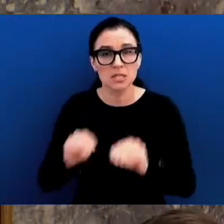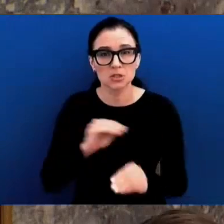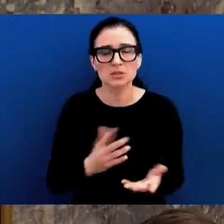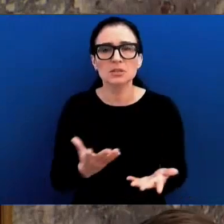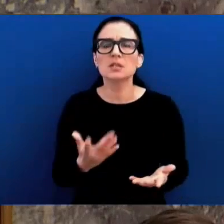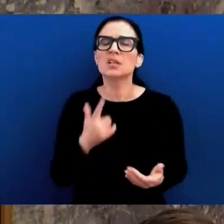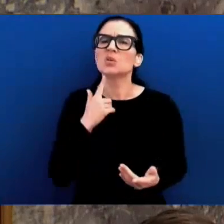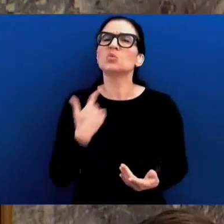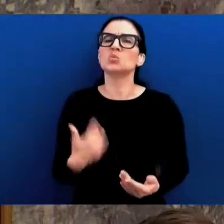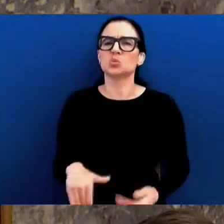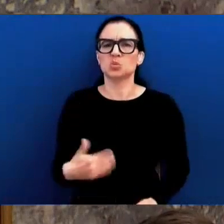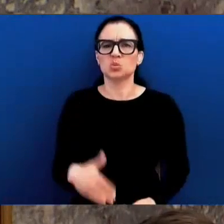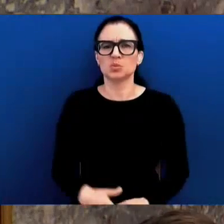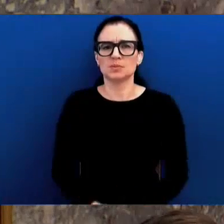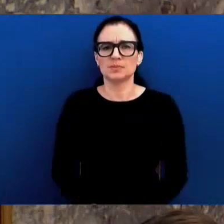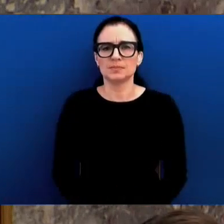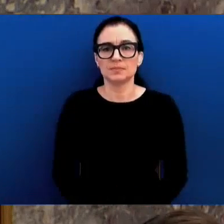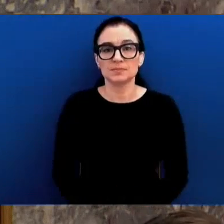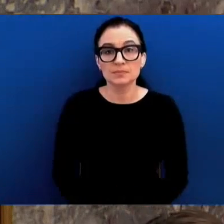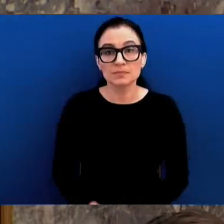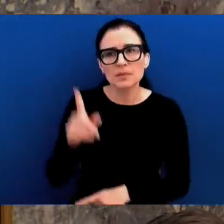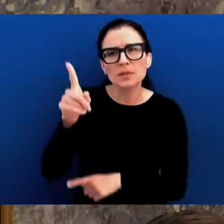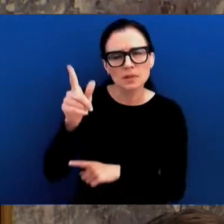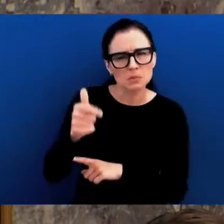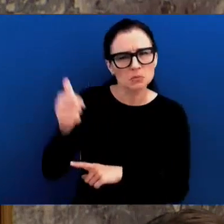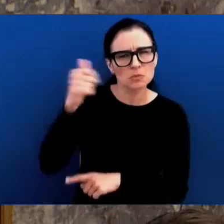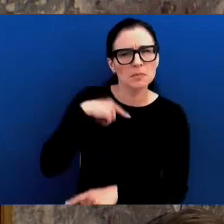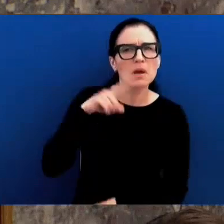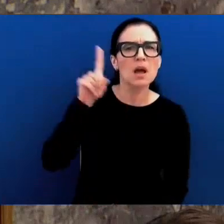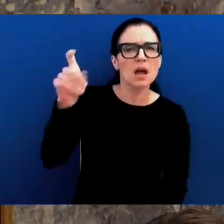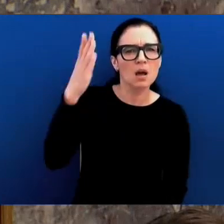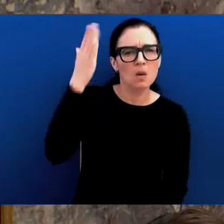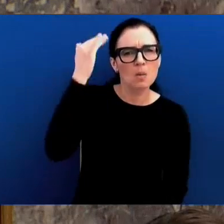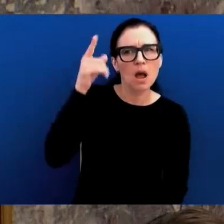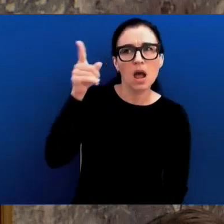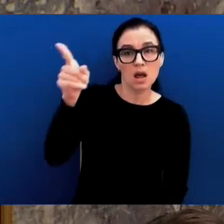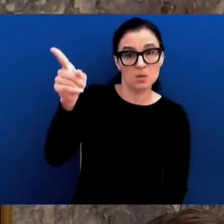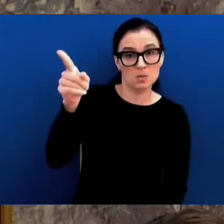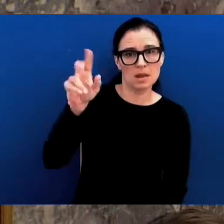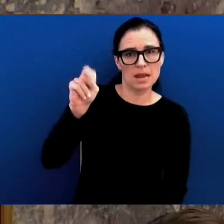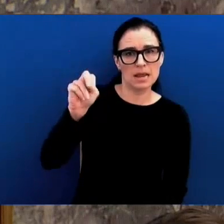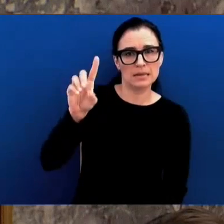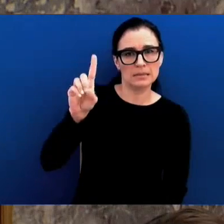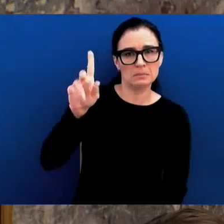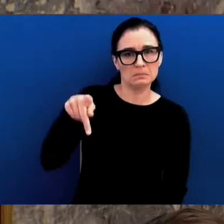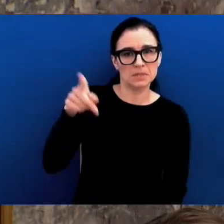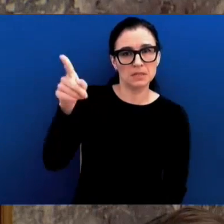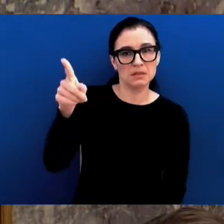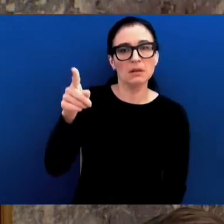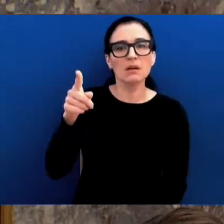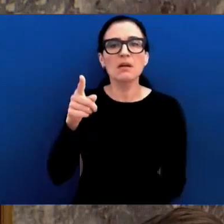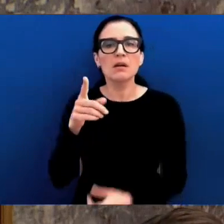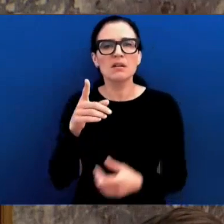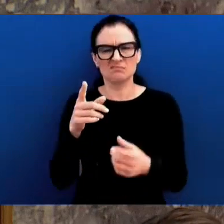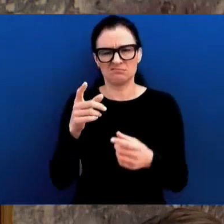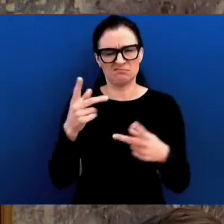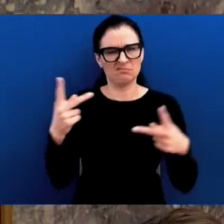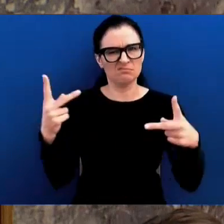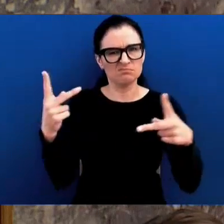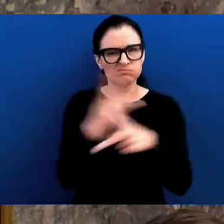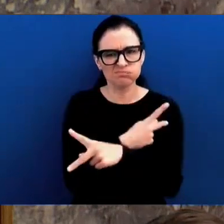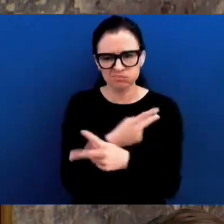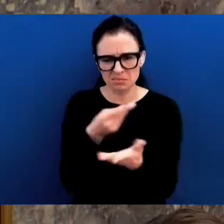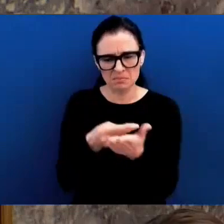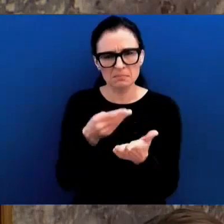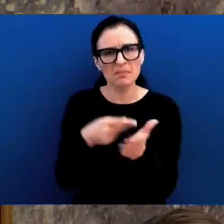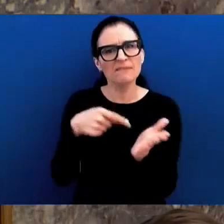Premier making the NDP affordability crisis worse for middle-class families like Stephanie's, with relentless increases in the